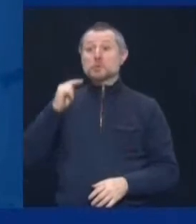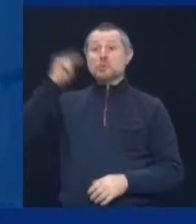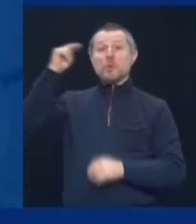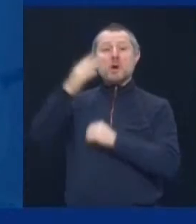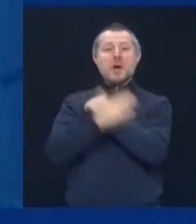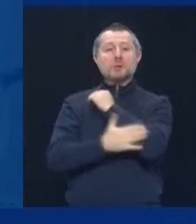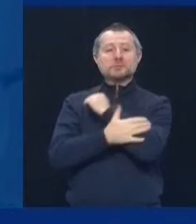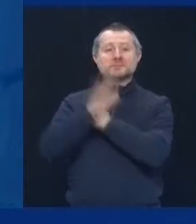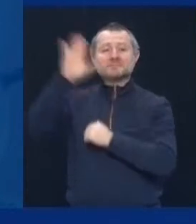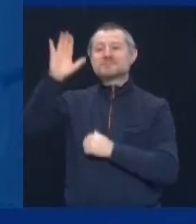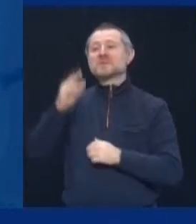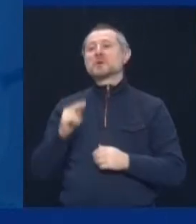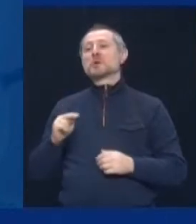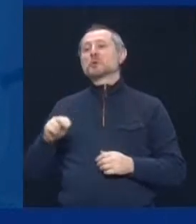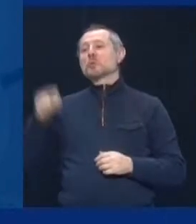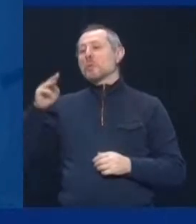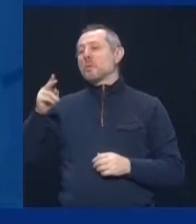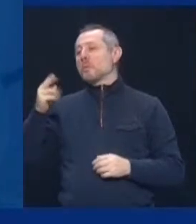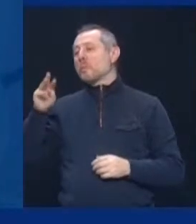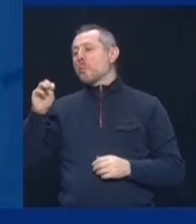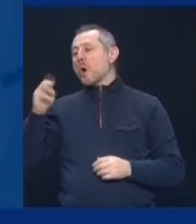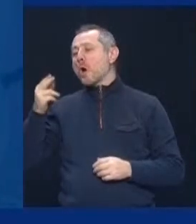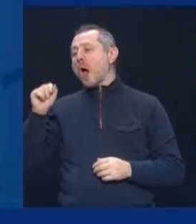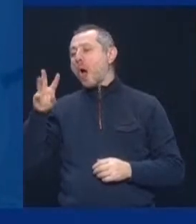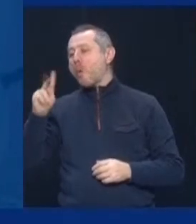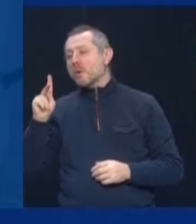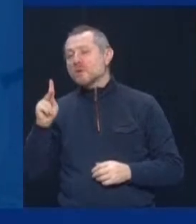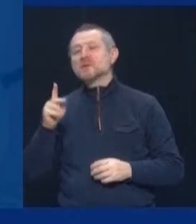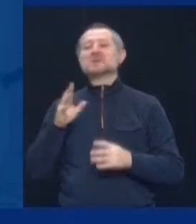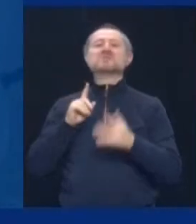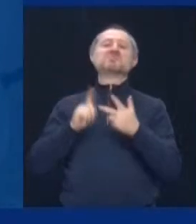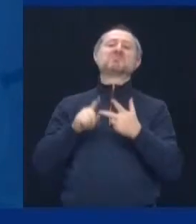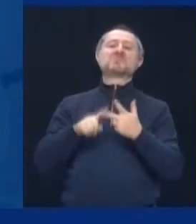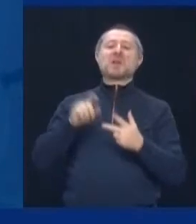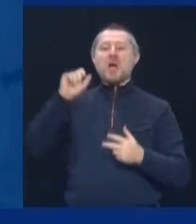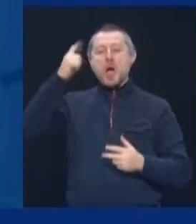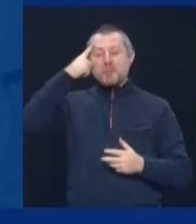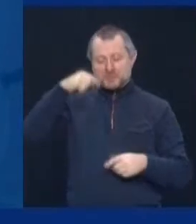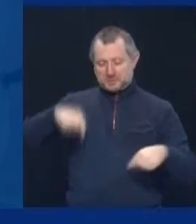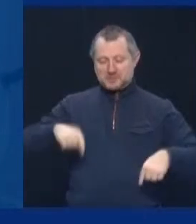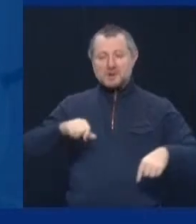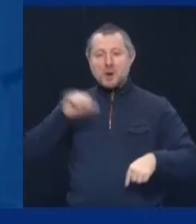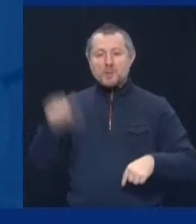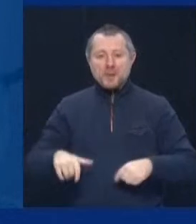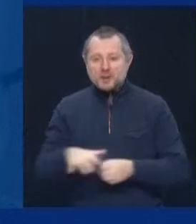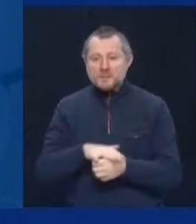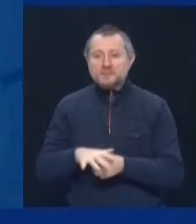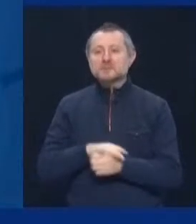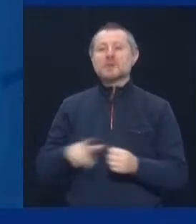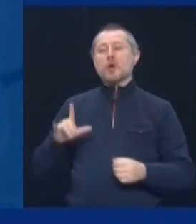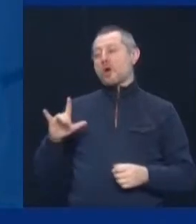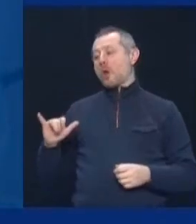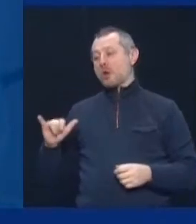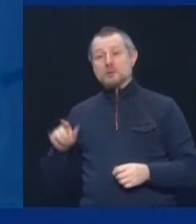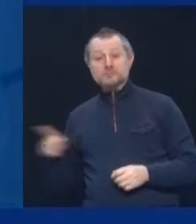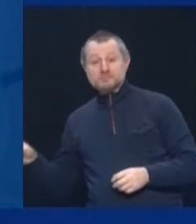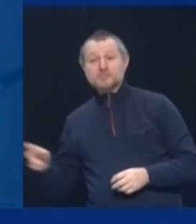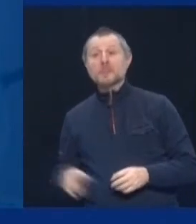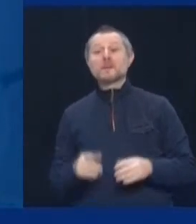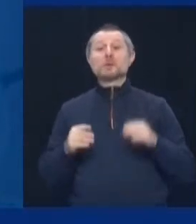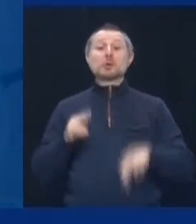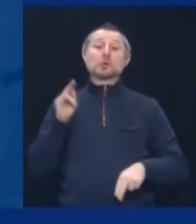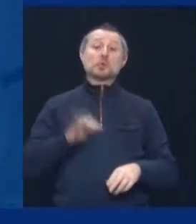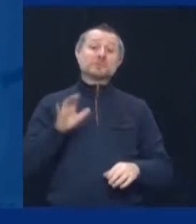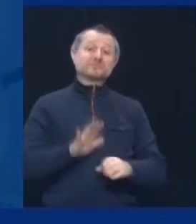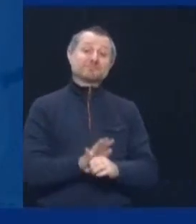Capital Region, Long Island. New York City is actually the lowest percent, second